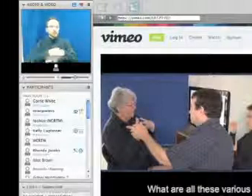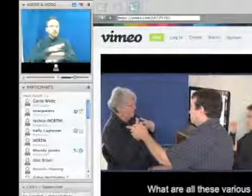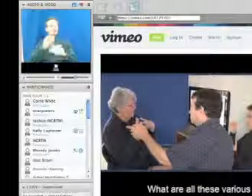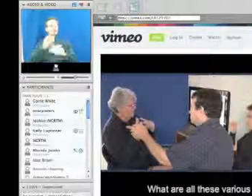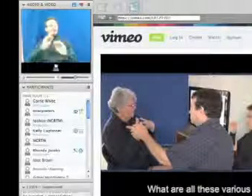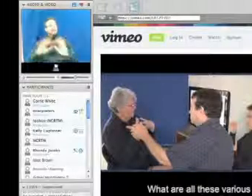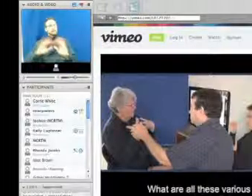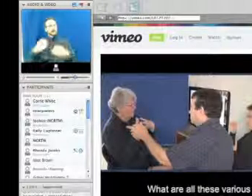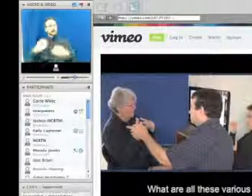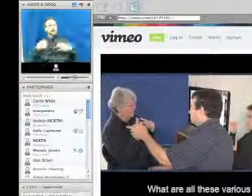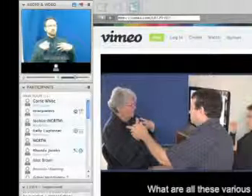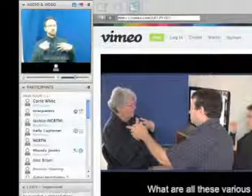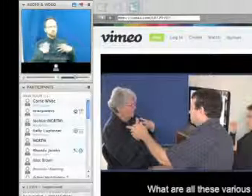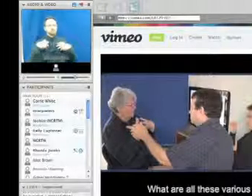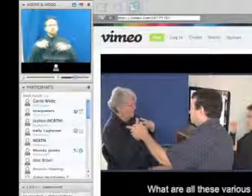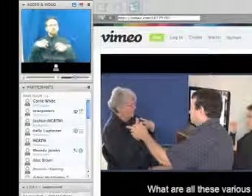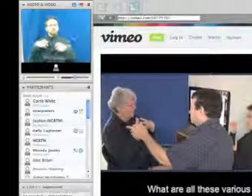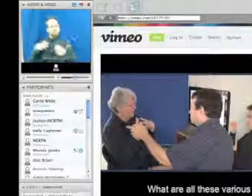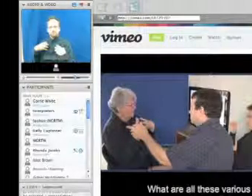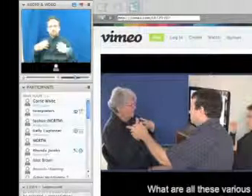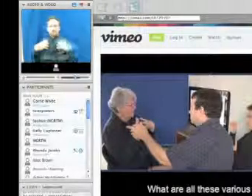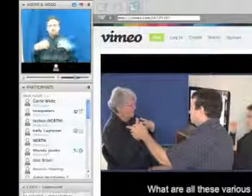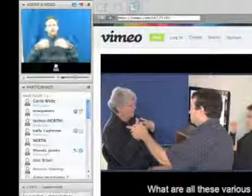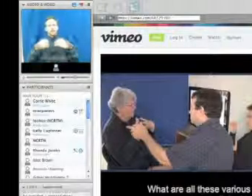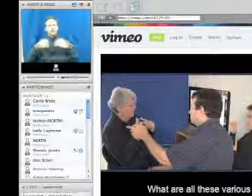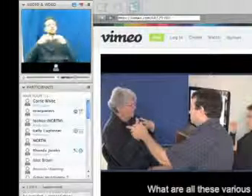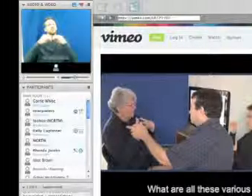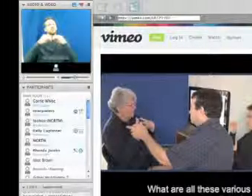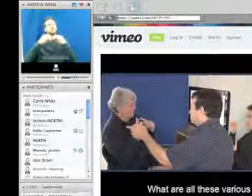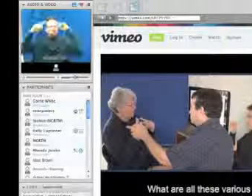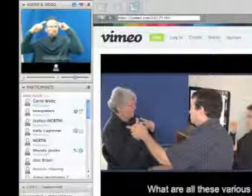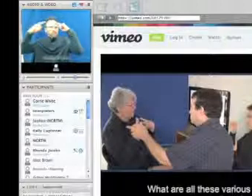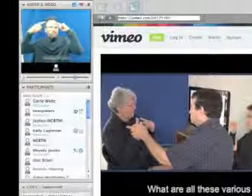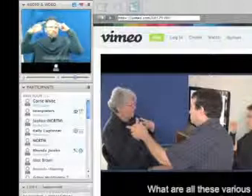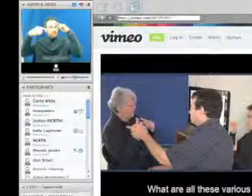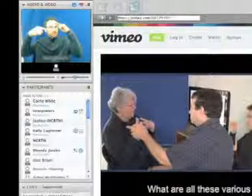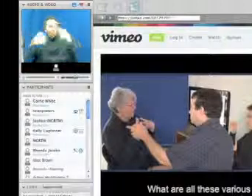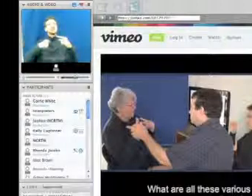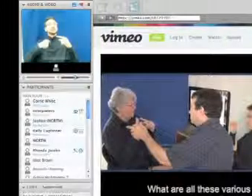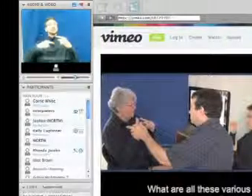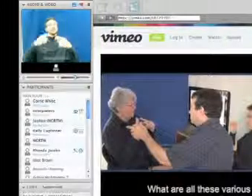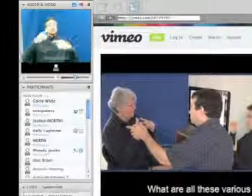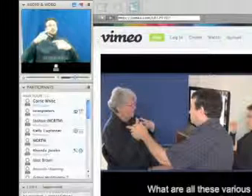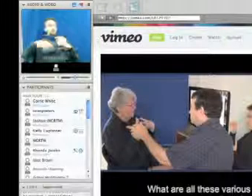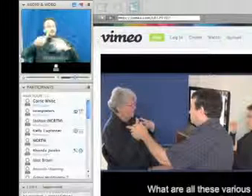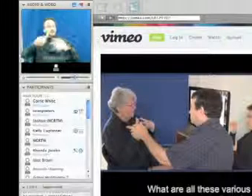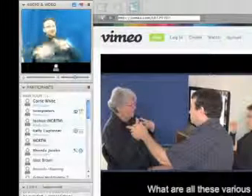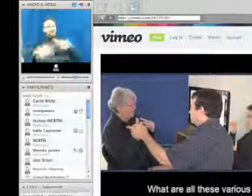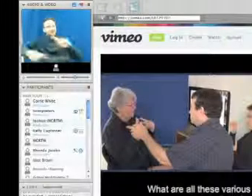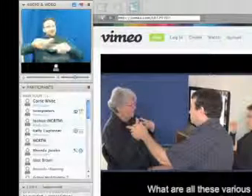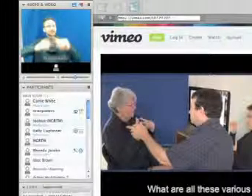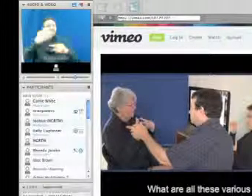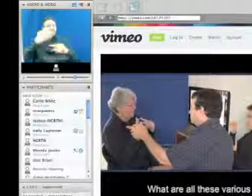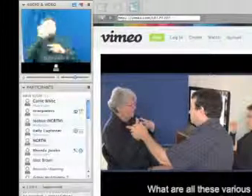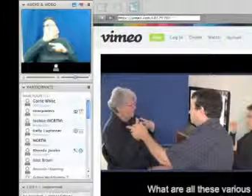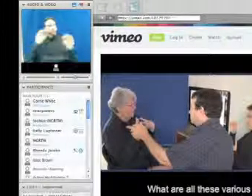processed and gave condensed information, did not have to sign on my face, leaned in instead.